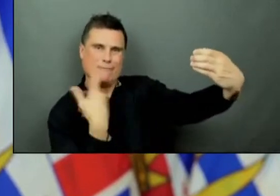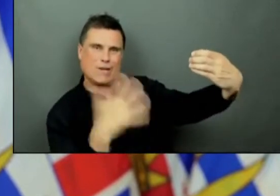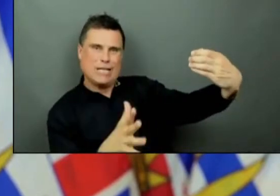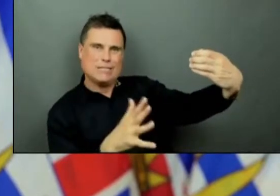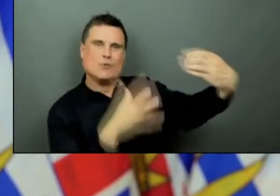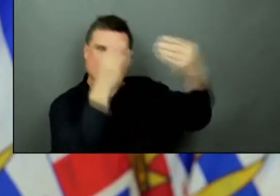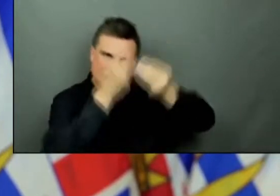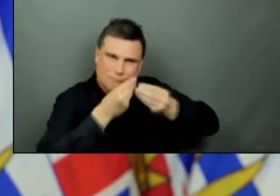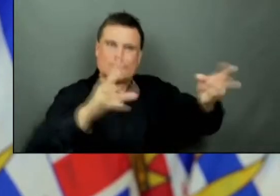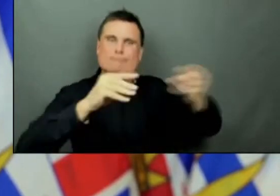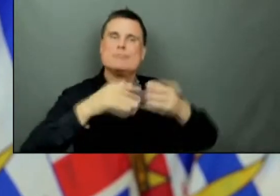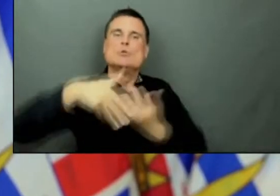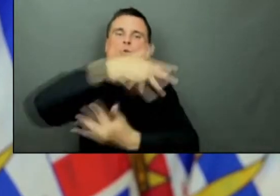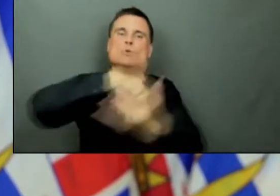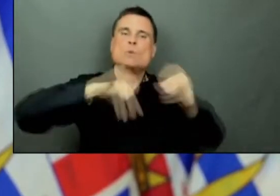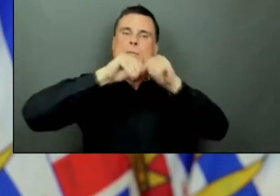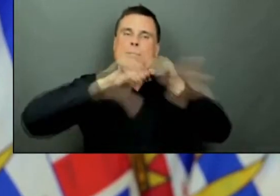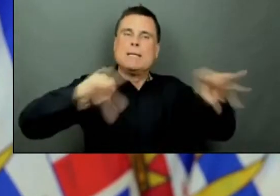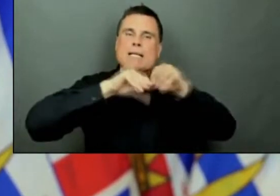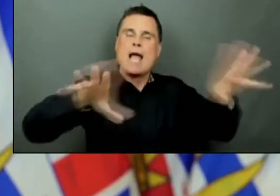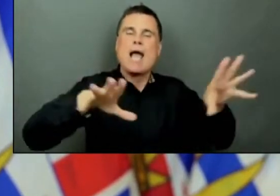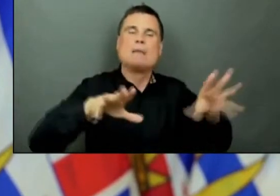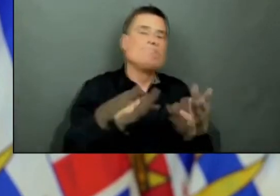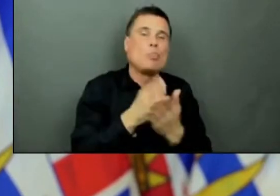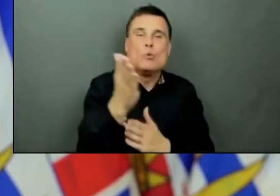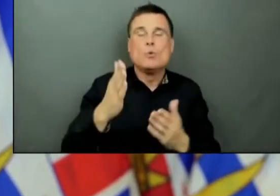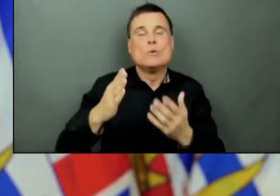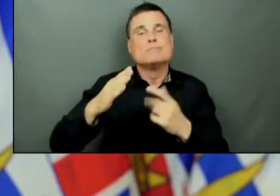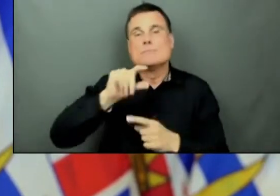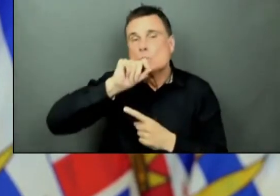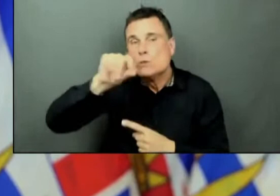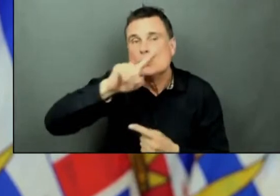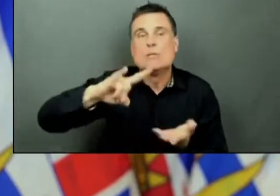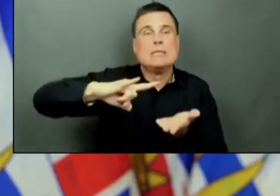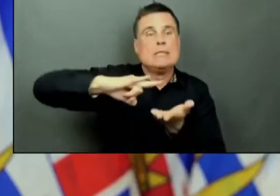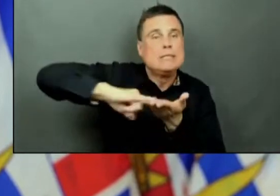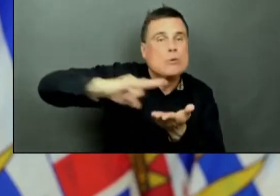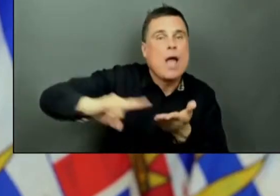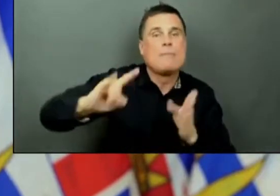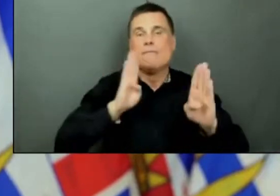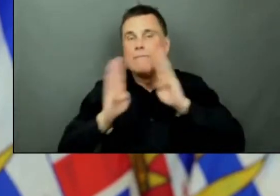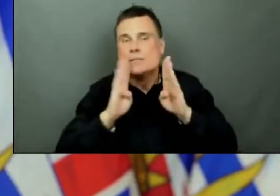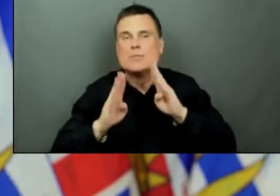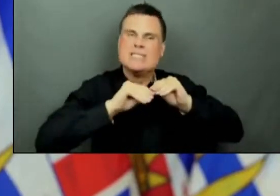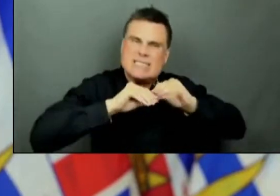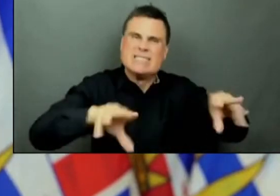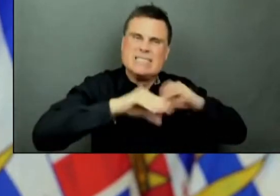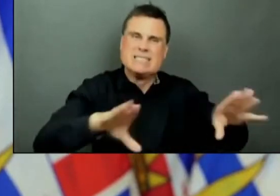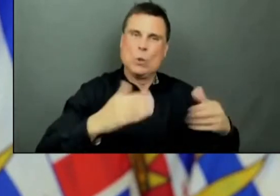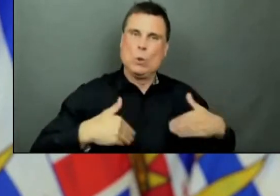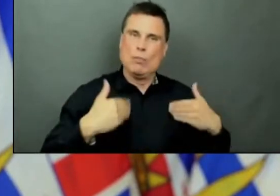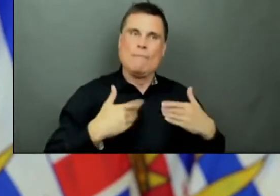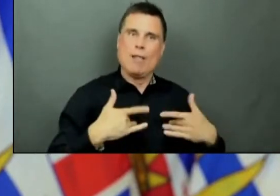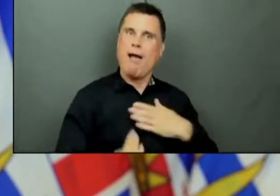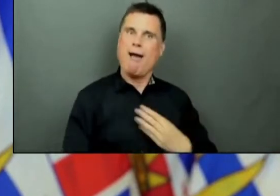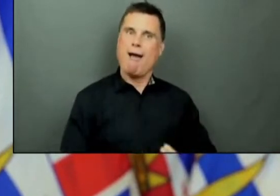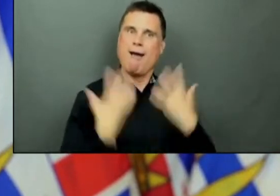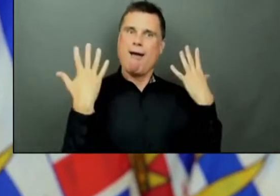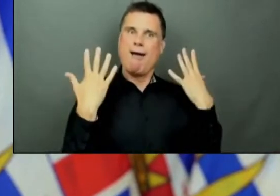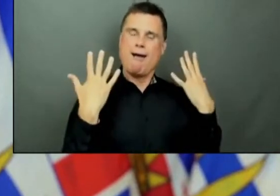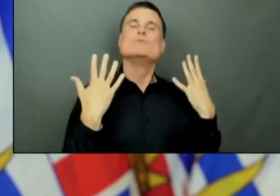people now in British Columbia who are doing their part. And I know there's a number of young people in my life who are booked already, and I'm